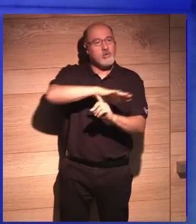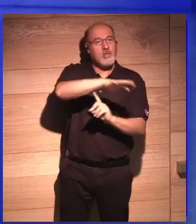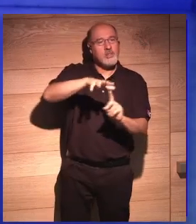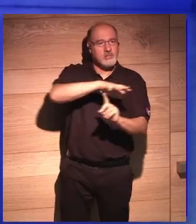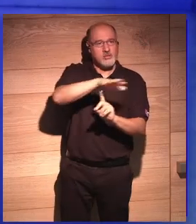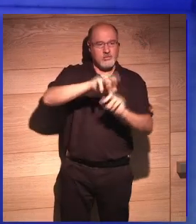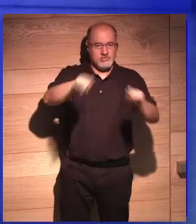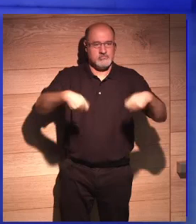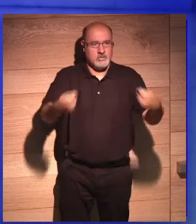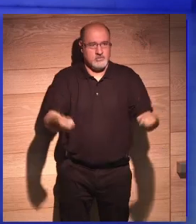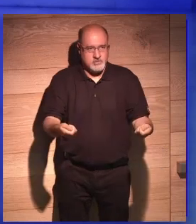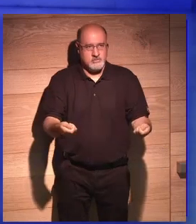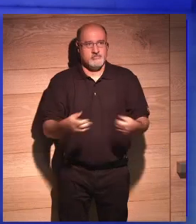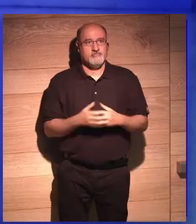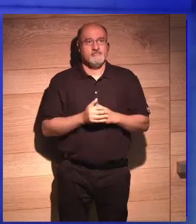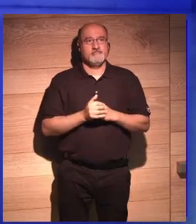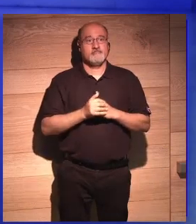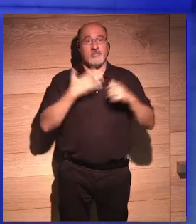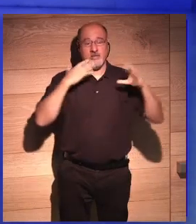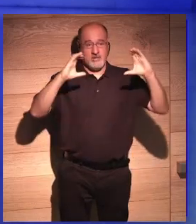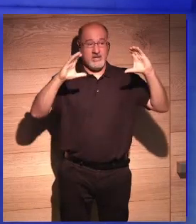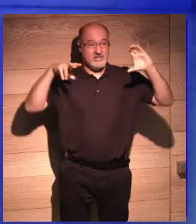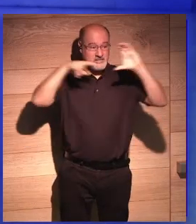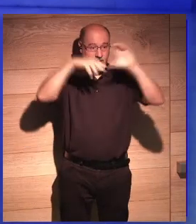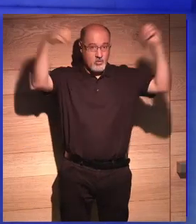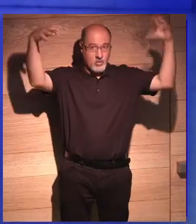scanner to scan